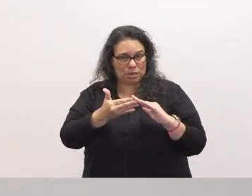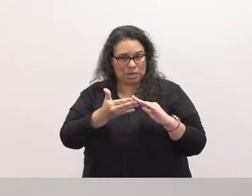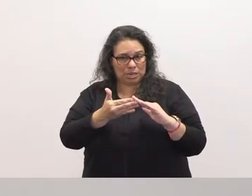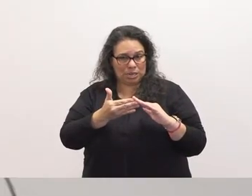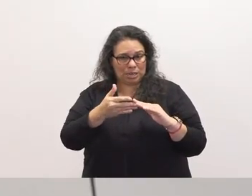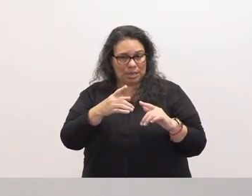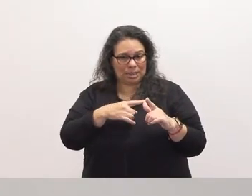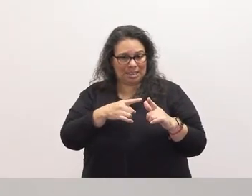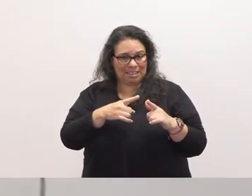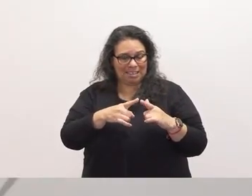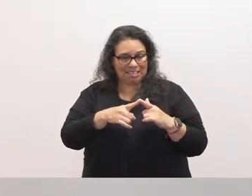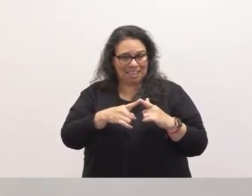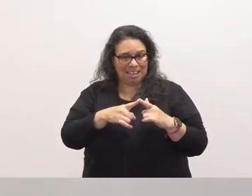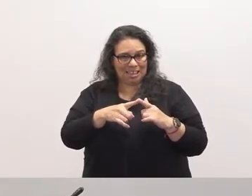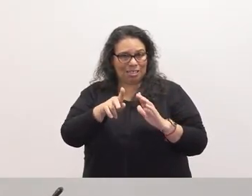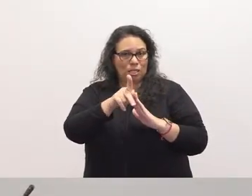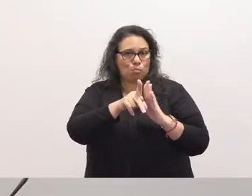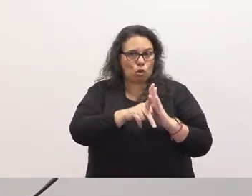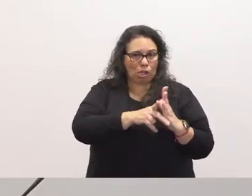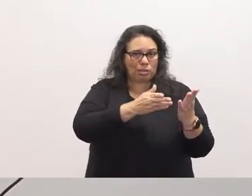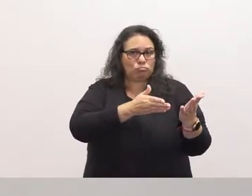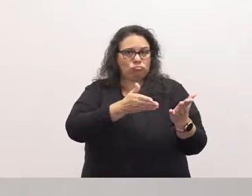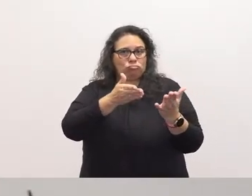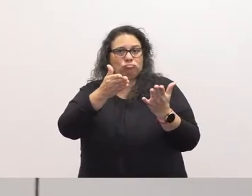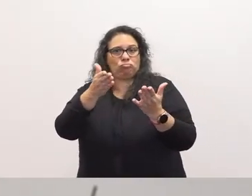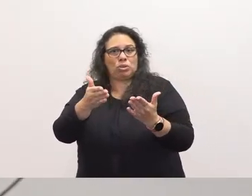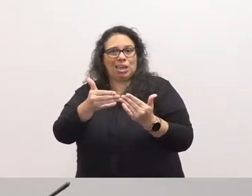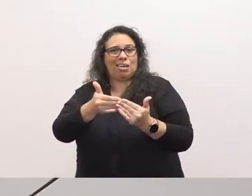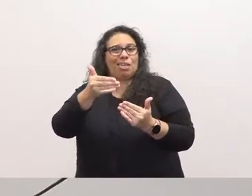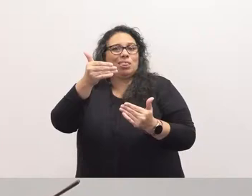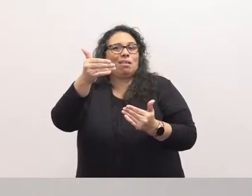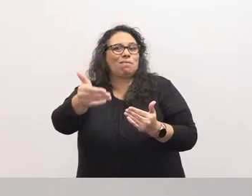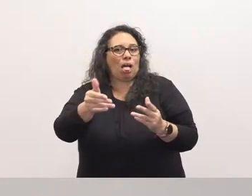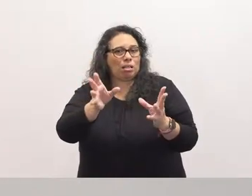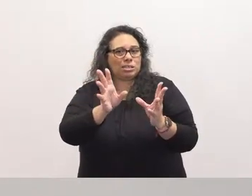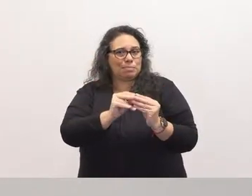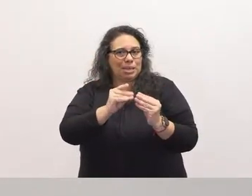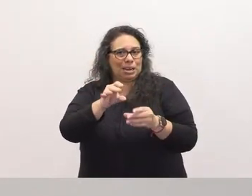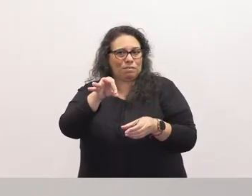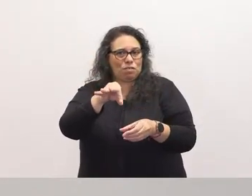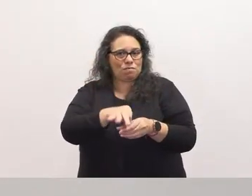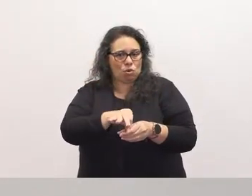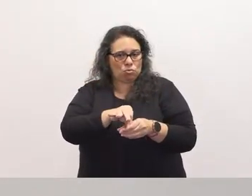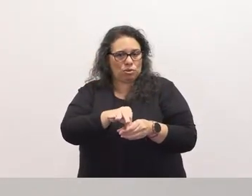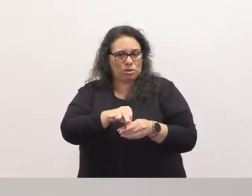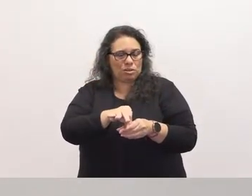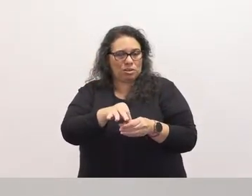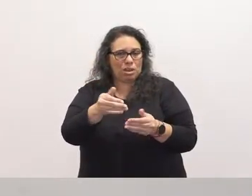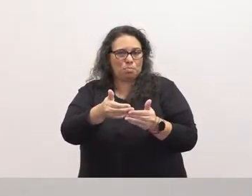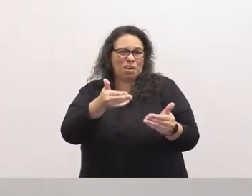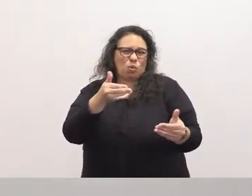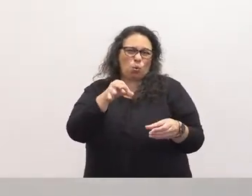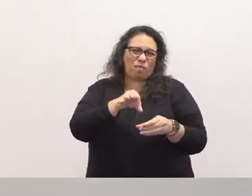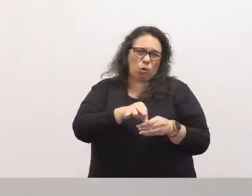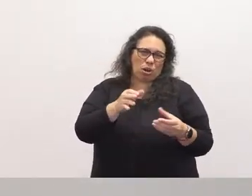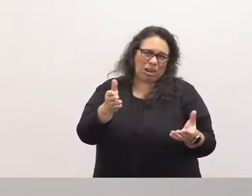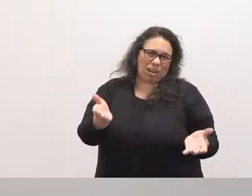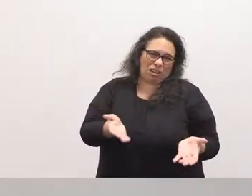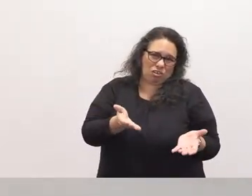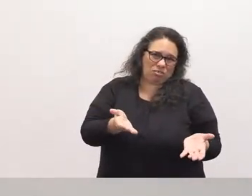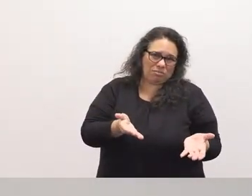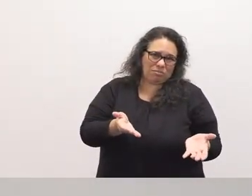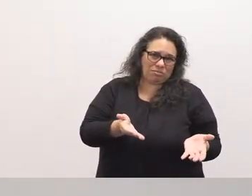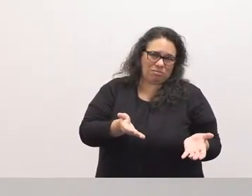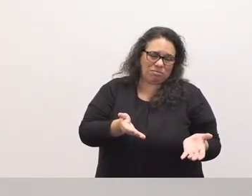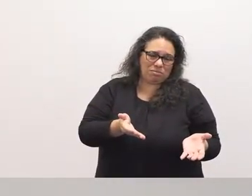and then bring that policy or policies, like the following meeting, to a vote before we vote on them here. So I just wanted to...